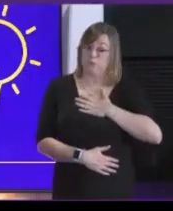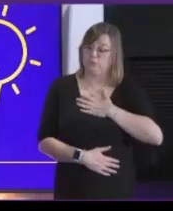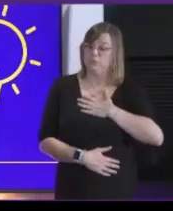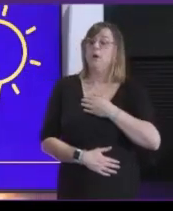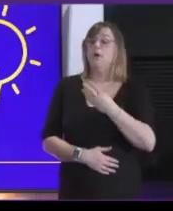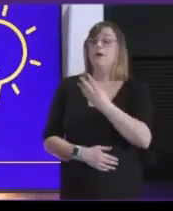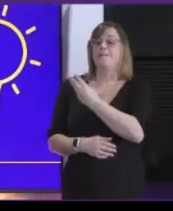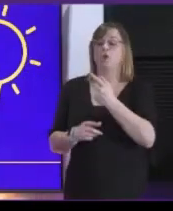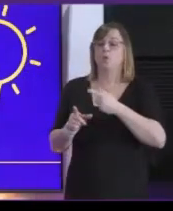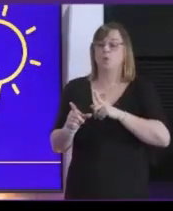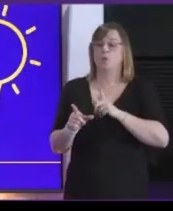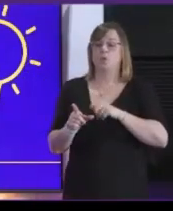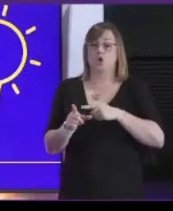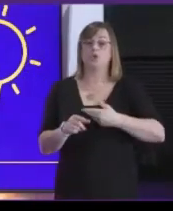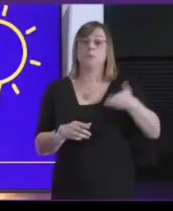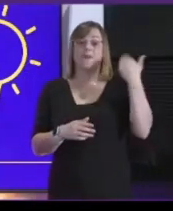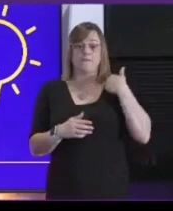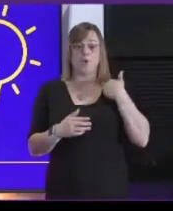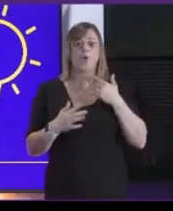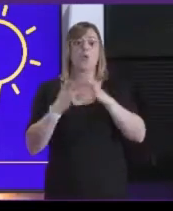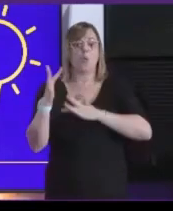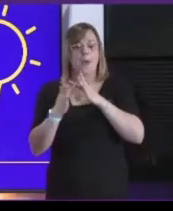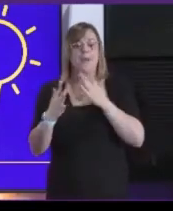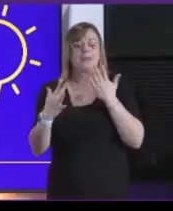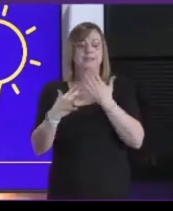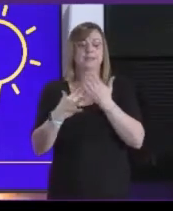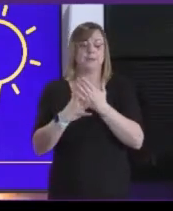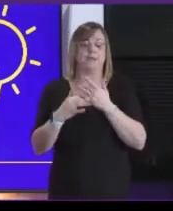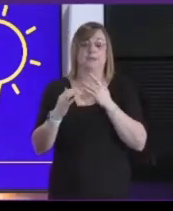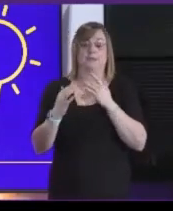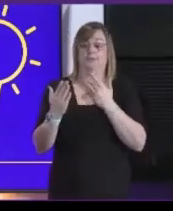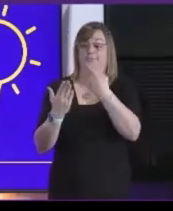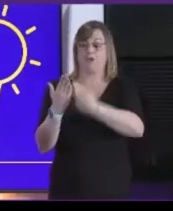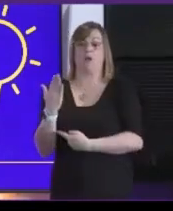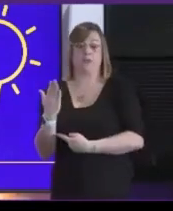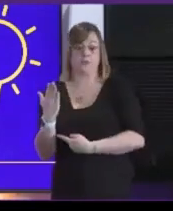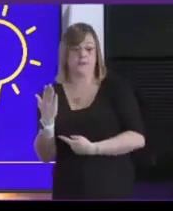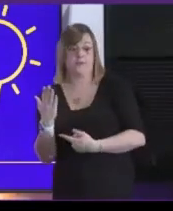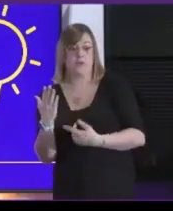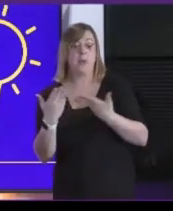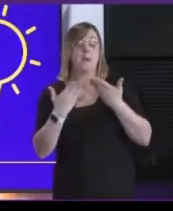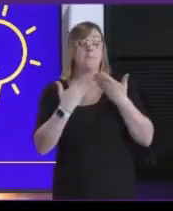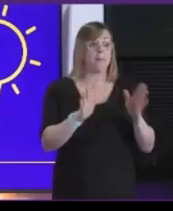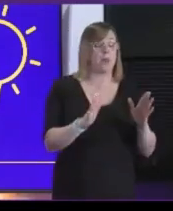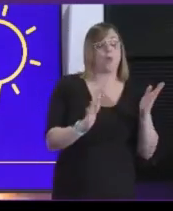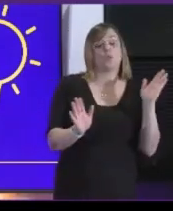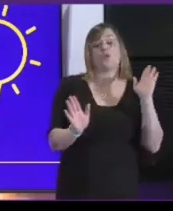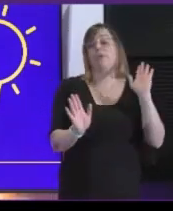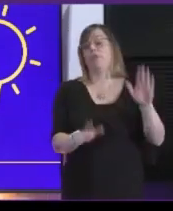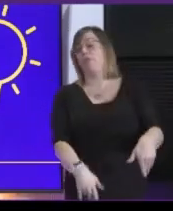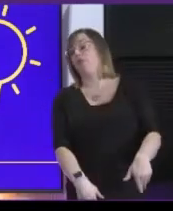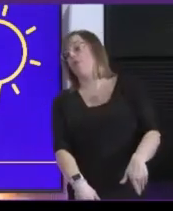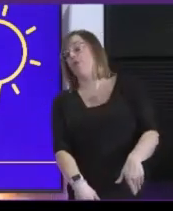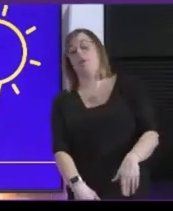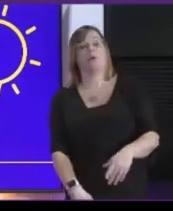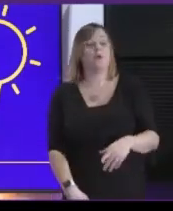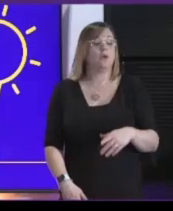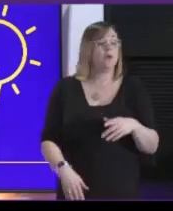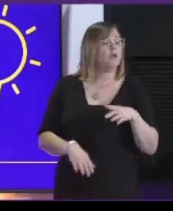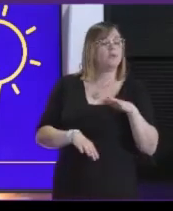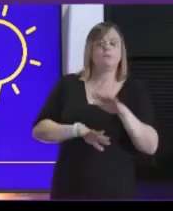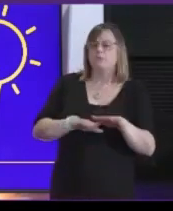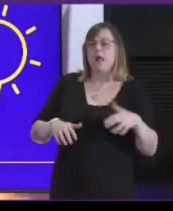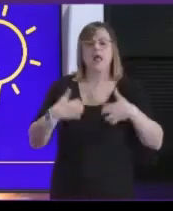couple of years before the Web Accessibility Directive entered force, public sector were full asleep. We didn't get any interest